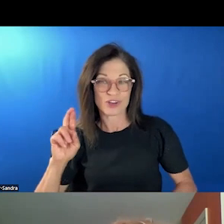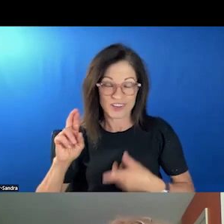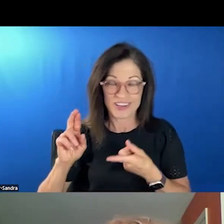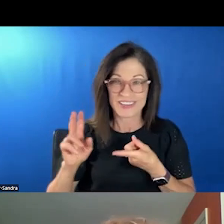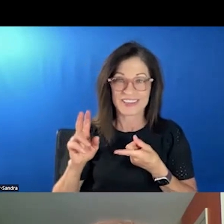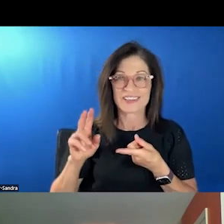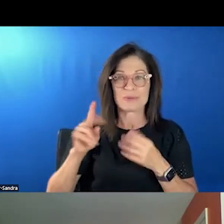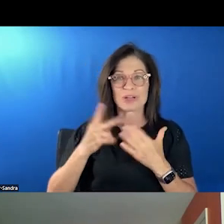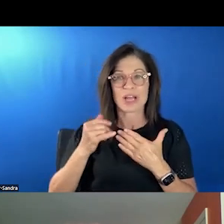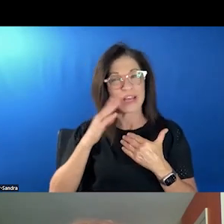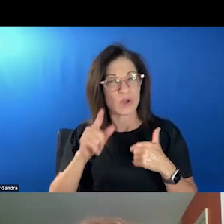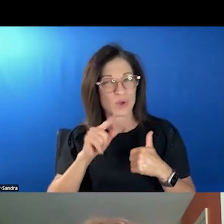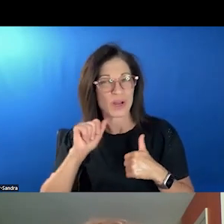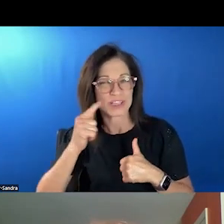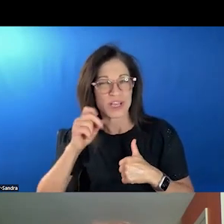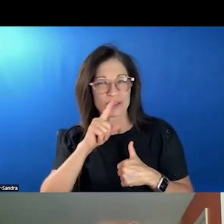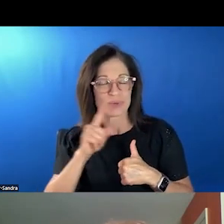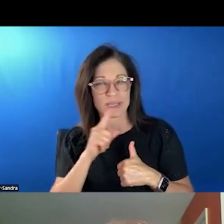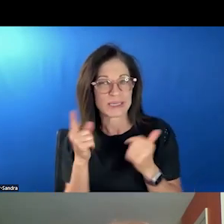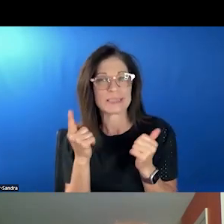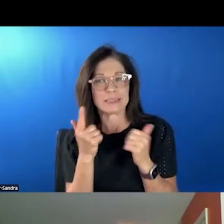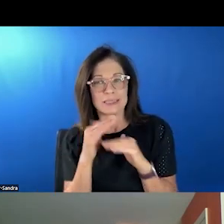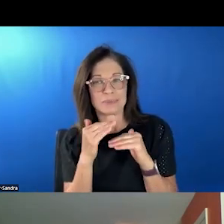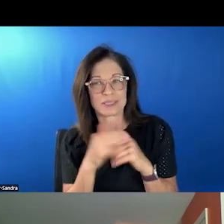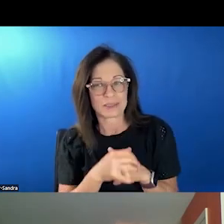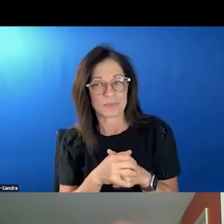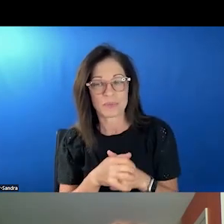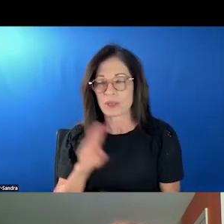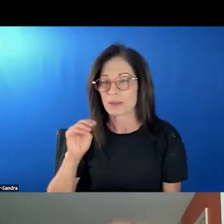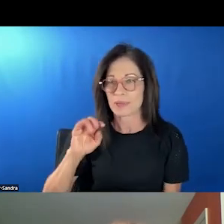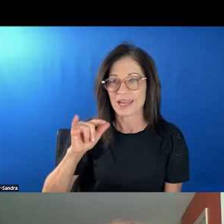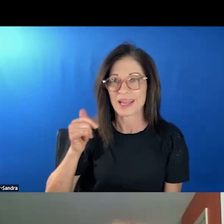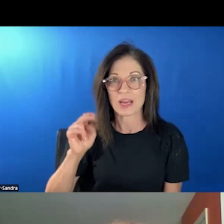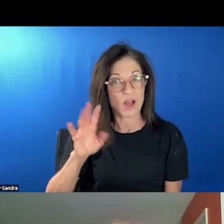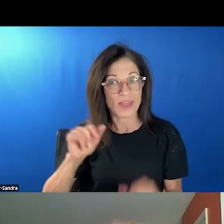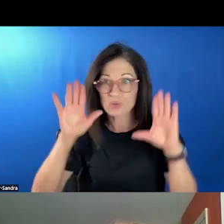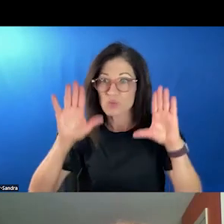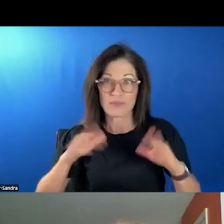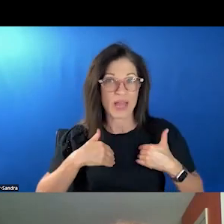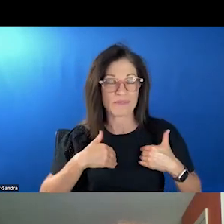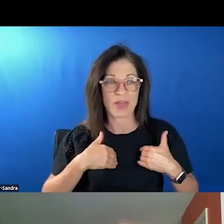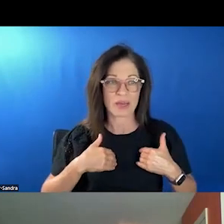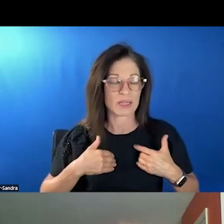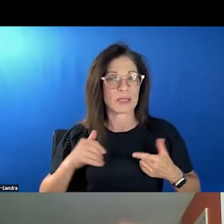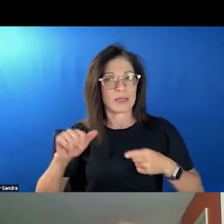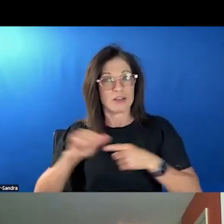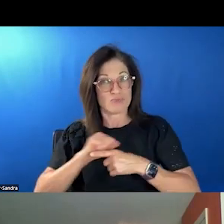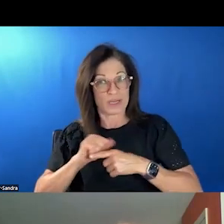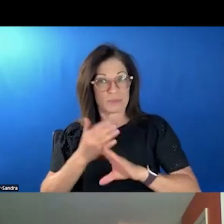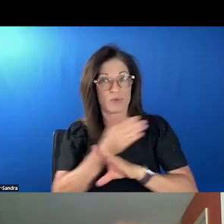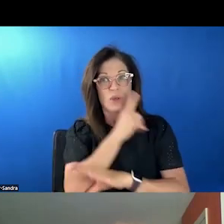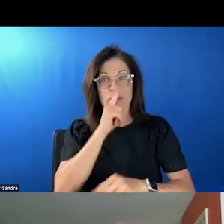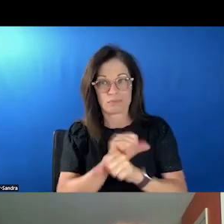tight. that's wonderful. I mean, to kind of have that trial run before you're in